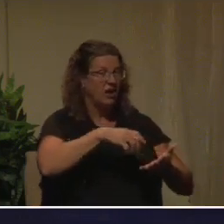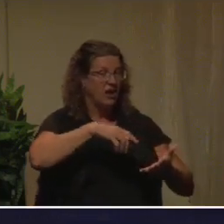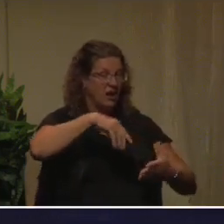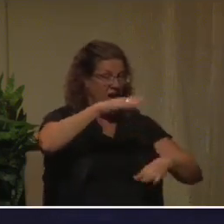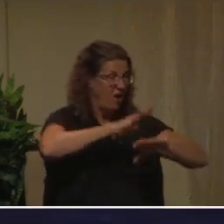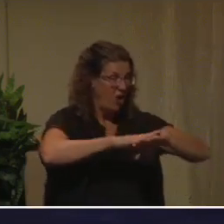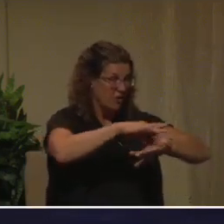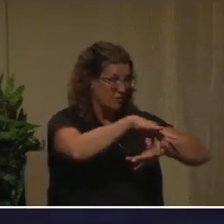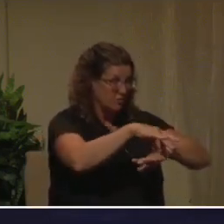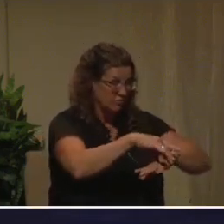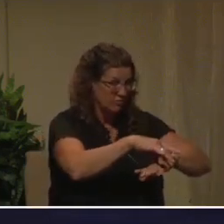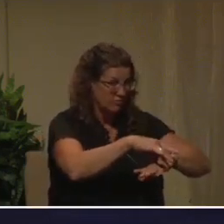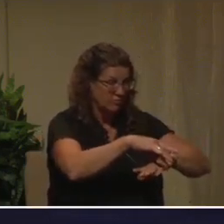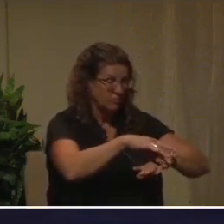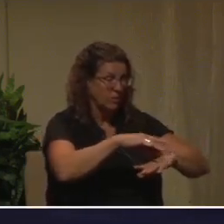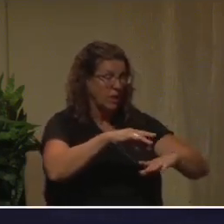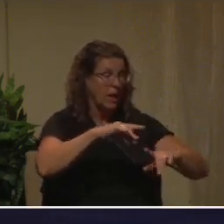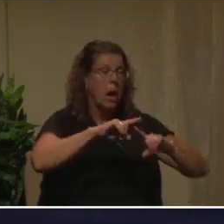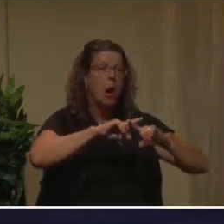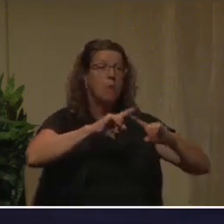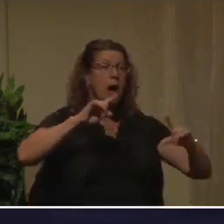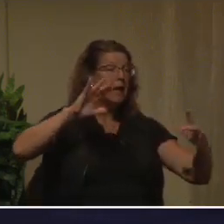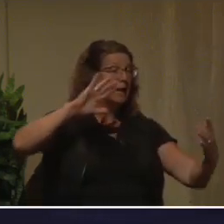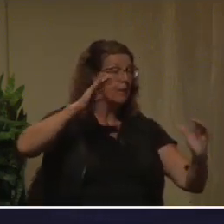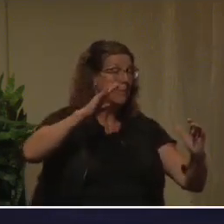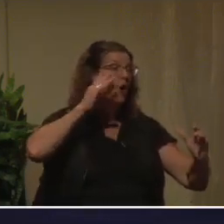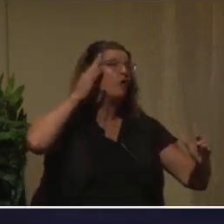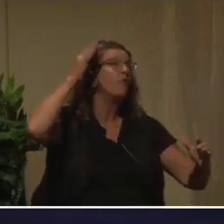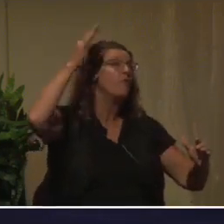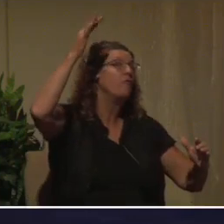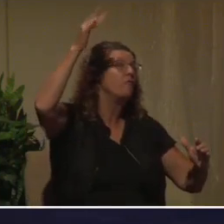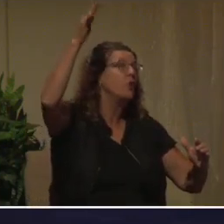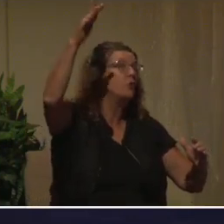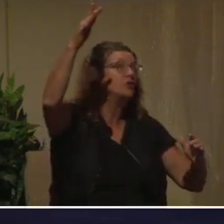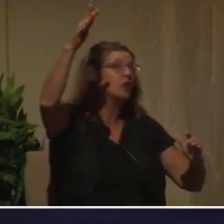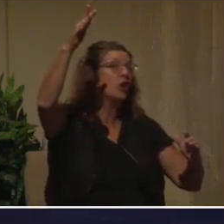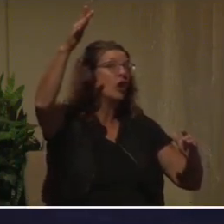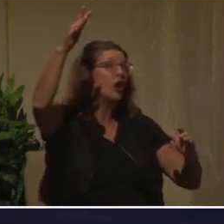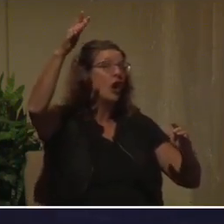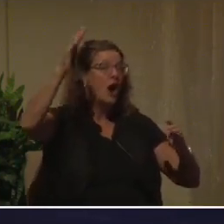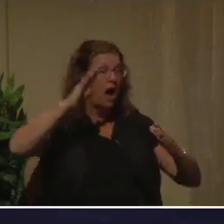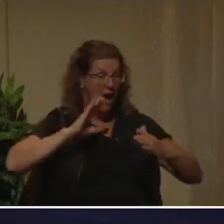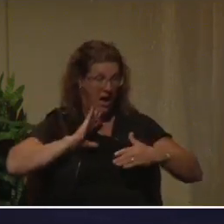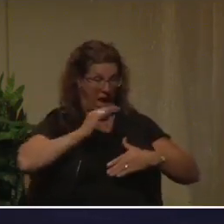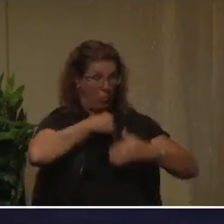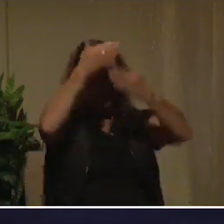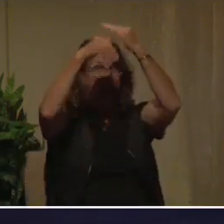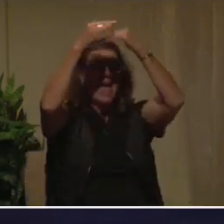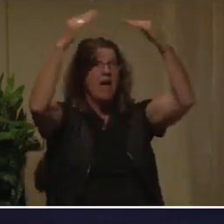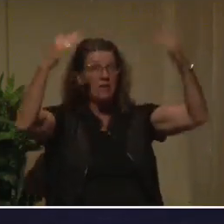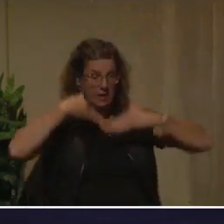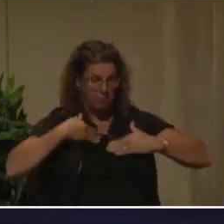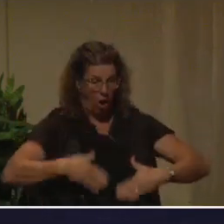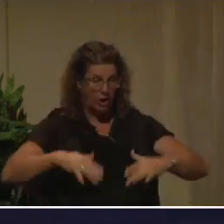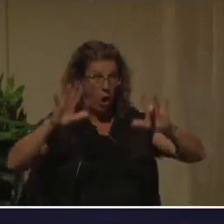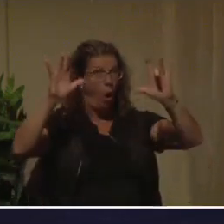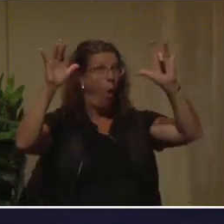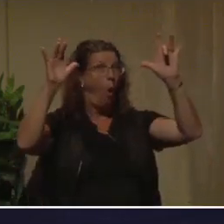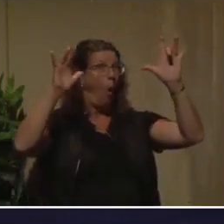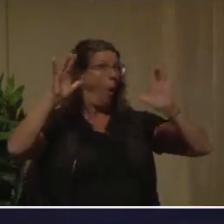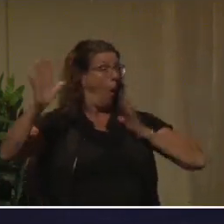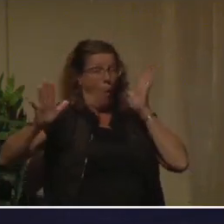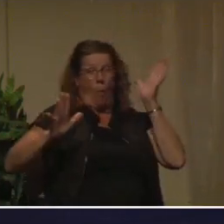this comparably, this mansion of a body. Jesus Christ died on the